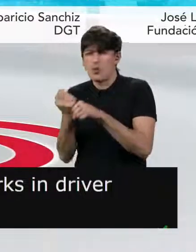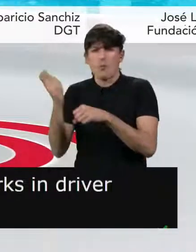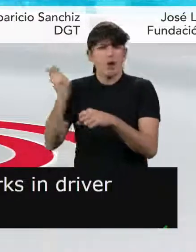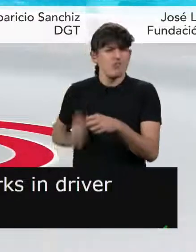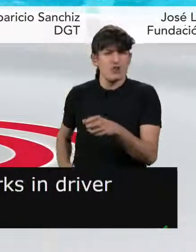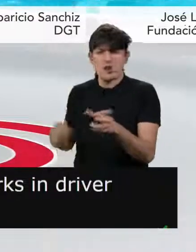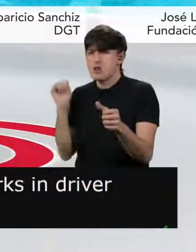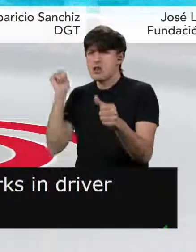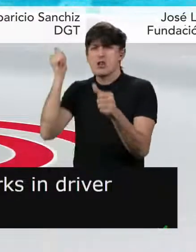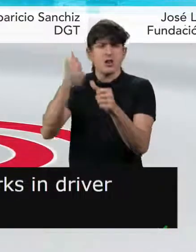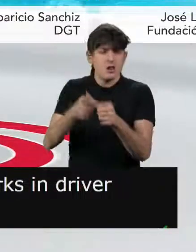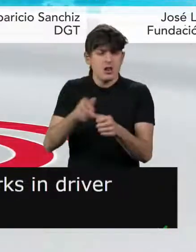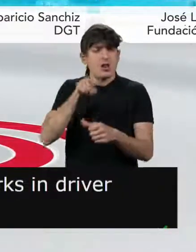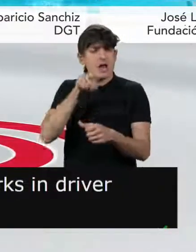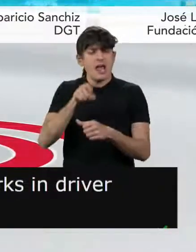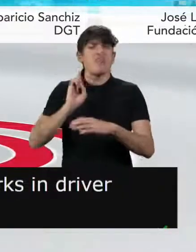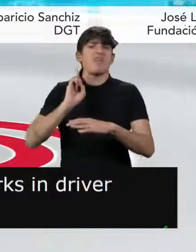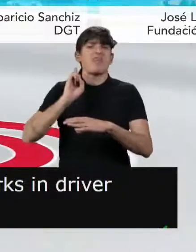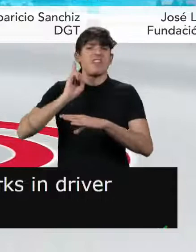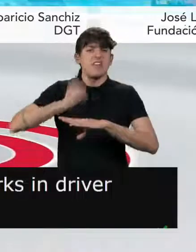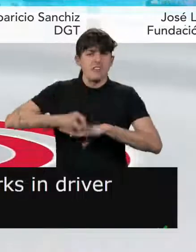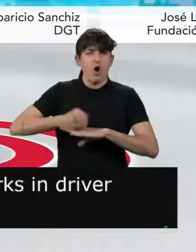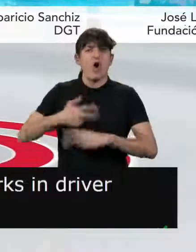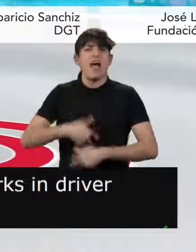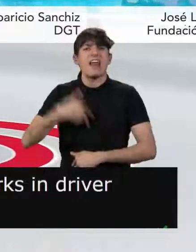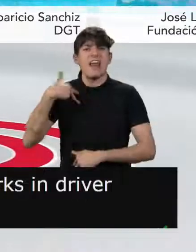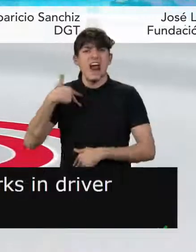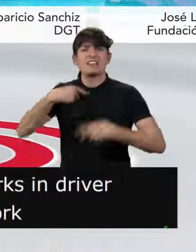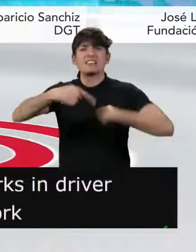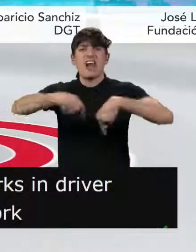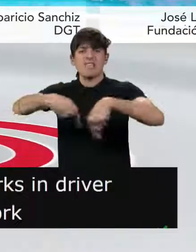worked professionally in the